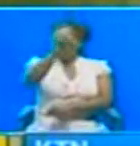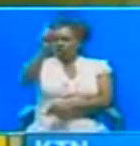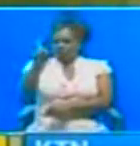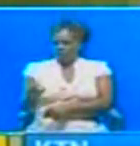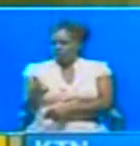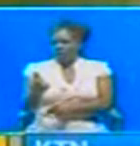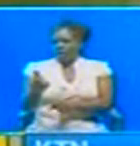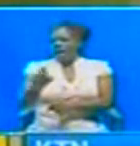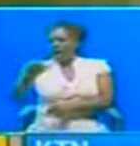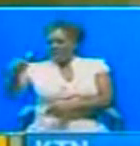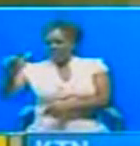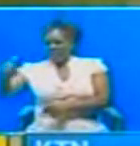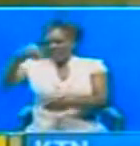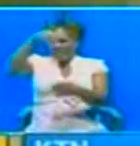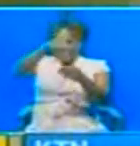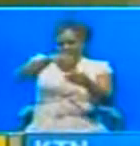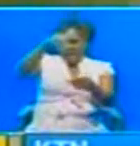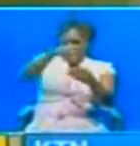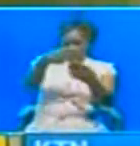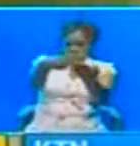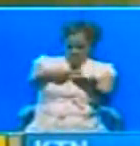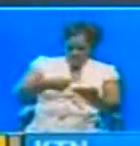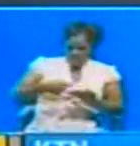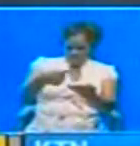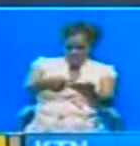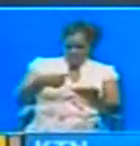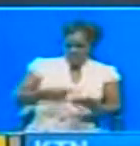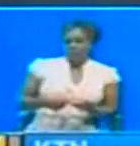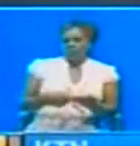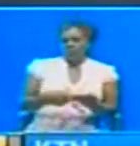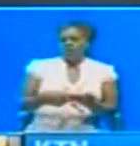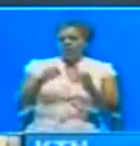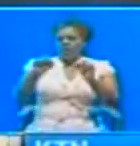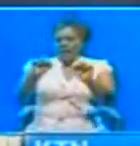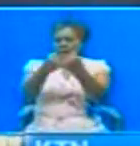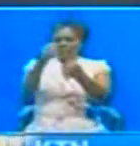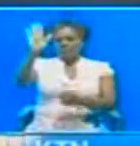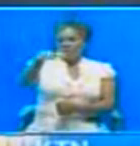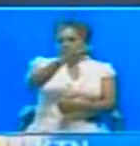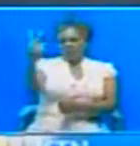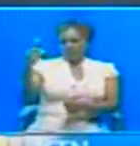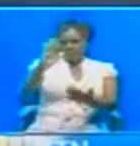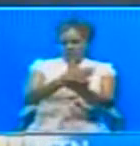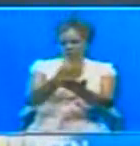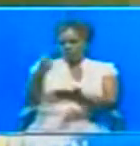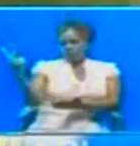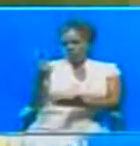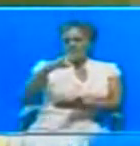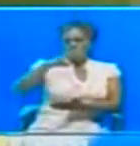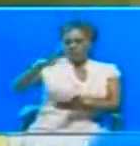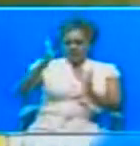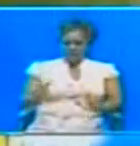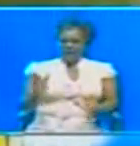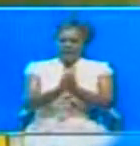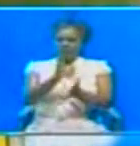of what are the internal discussions that take place in Parliament between the speakers, between the committee chairs